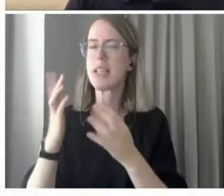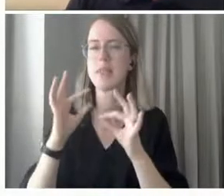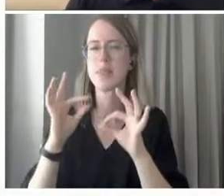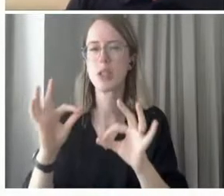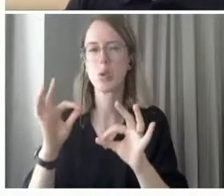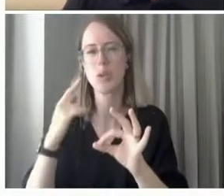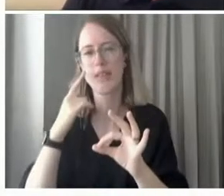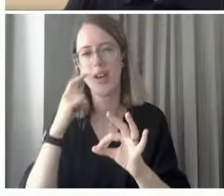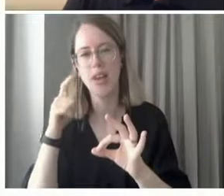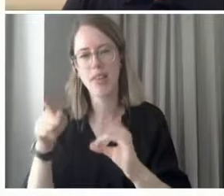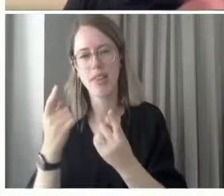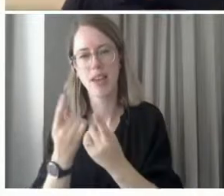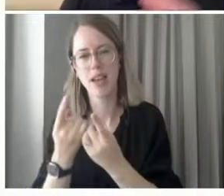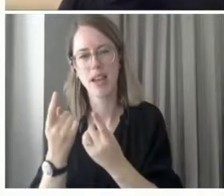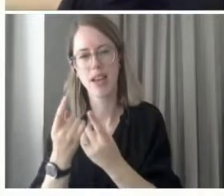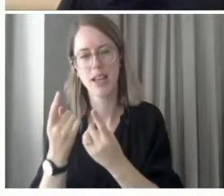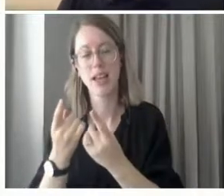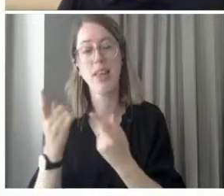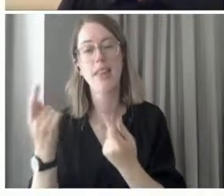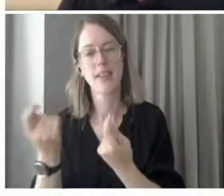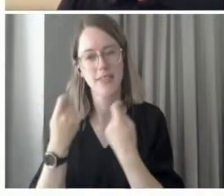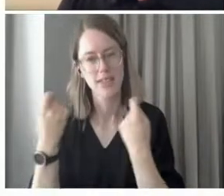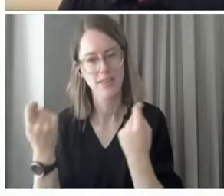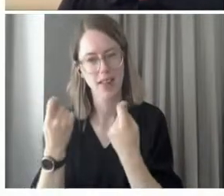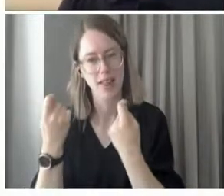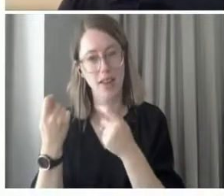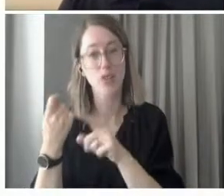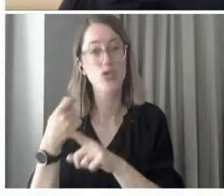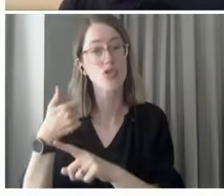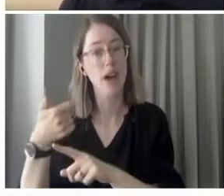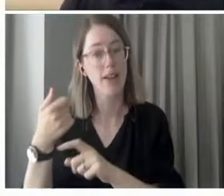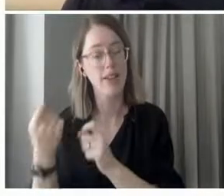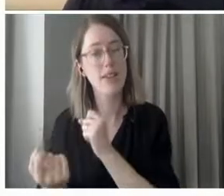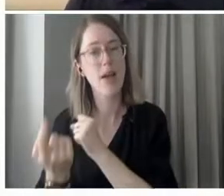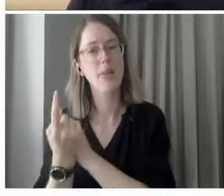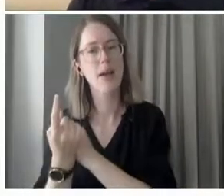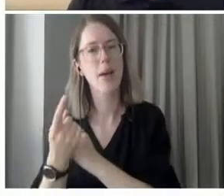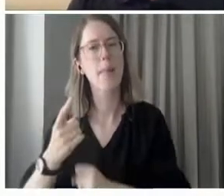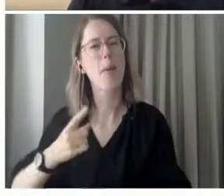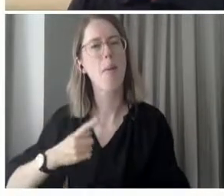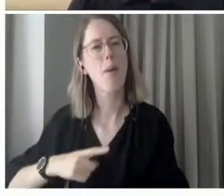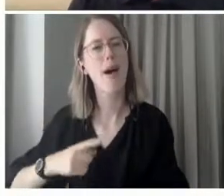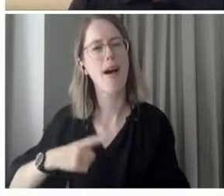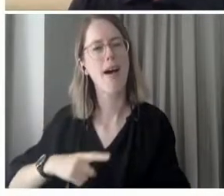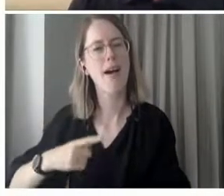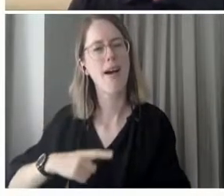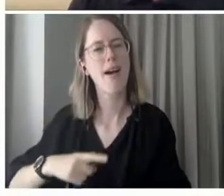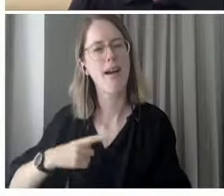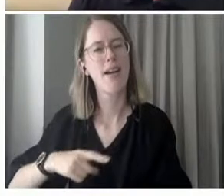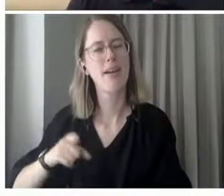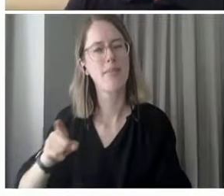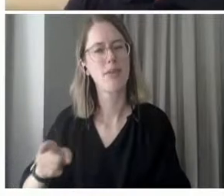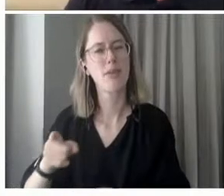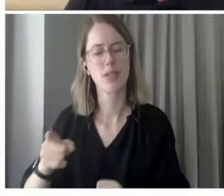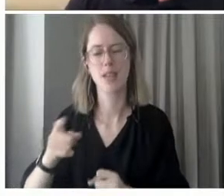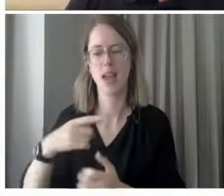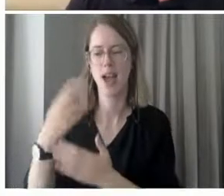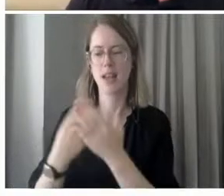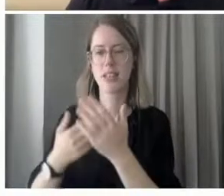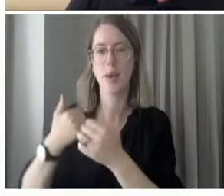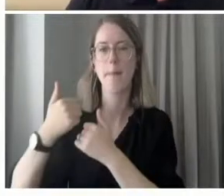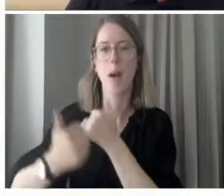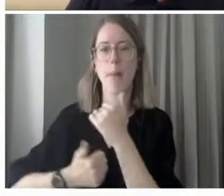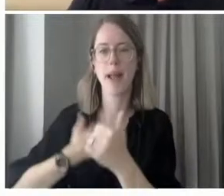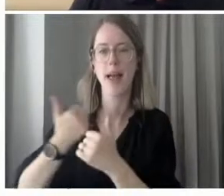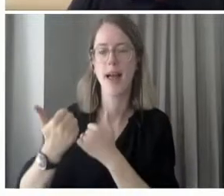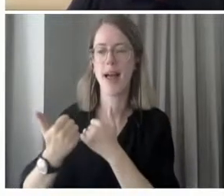find this thing, and that special place is a festival. Great that they're doing that, but why, with such a popular art form? You can't